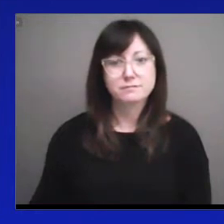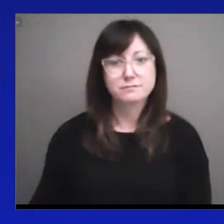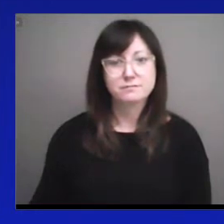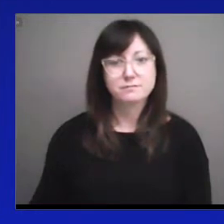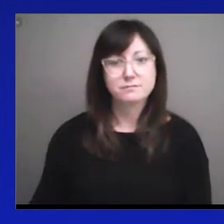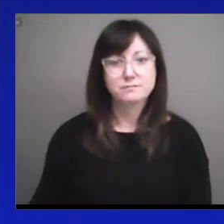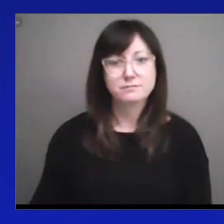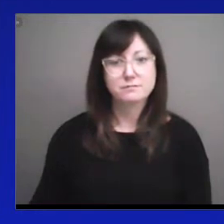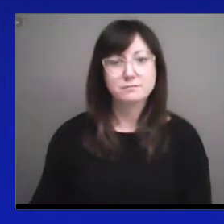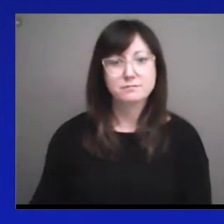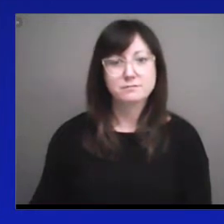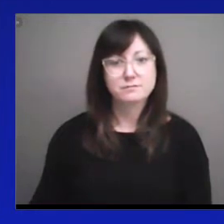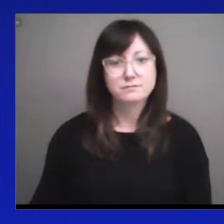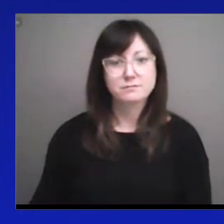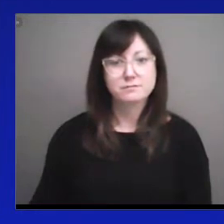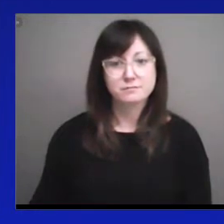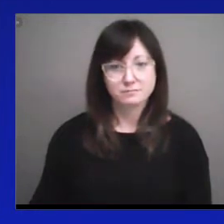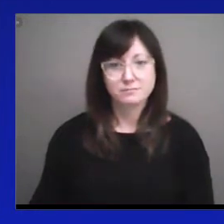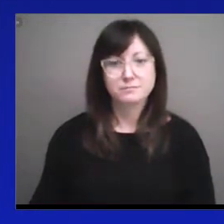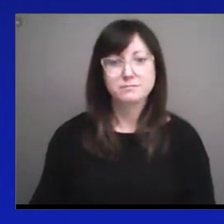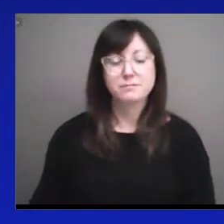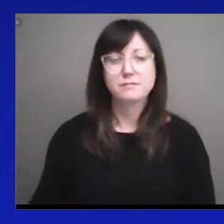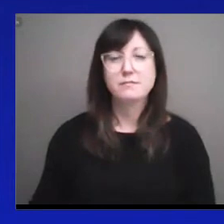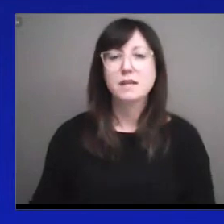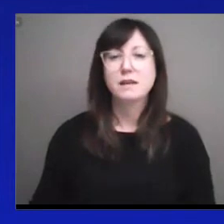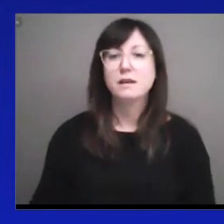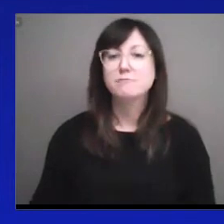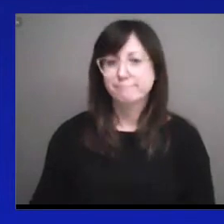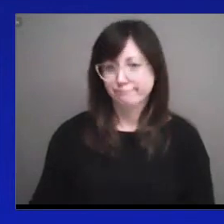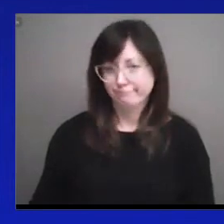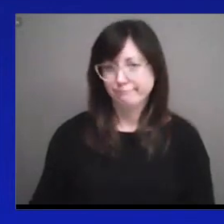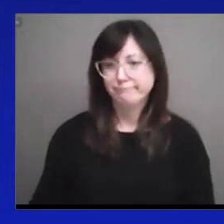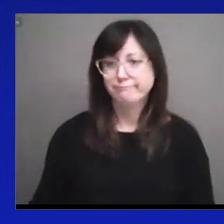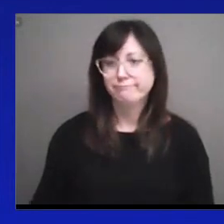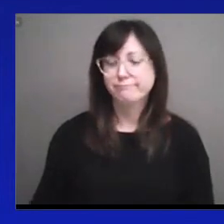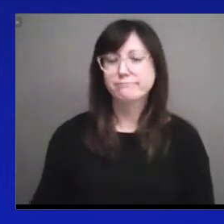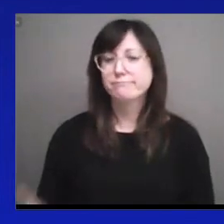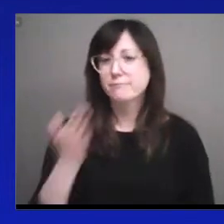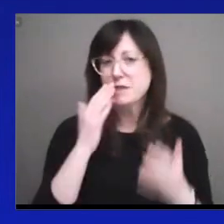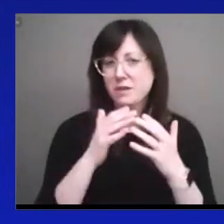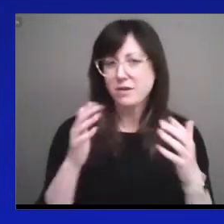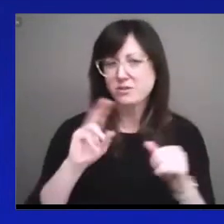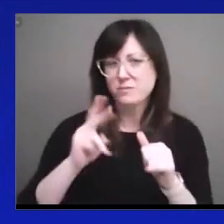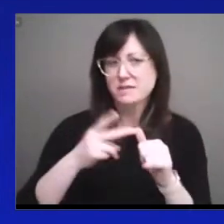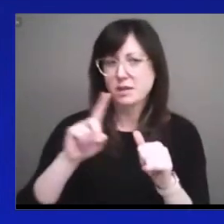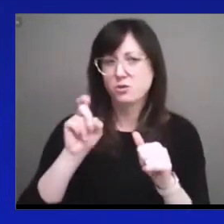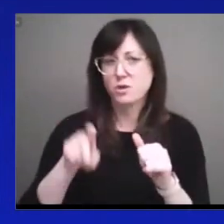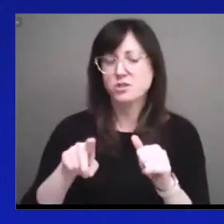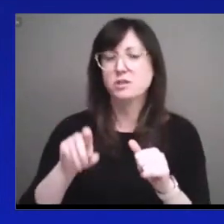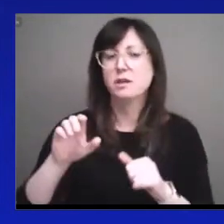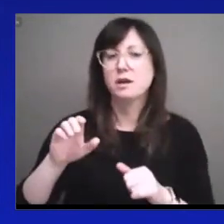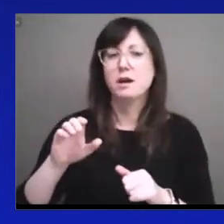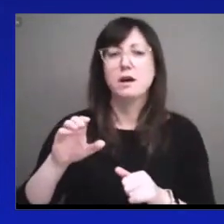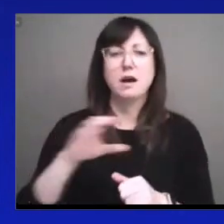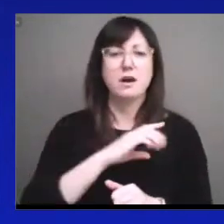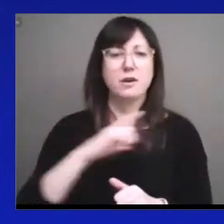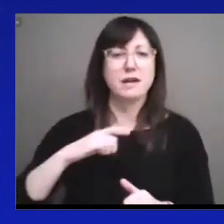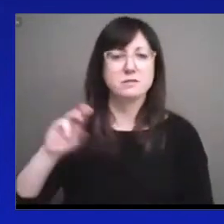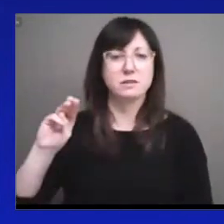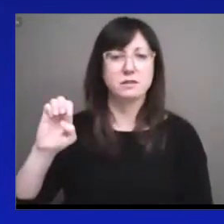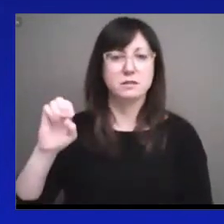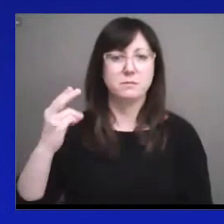Yeah, sorry. My second question is, thank you for that, by the way, follows up on Councillor Meehan had been asking, I think,